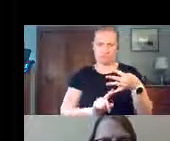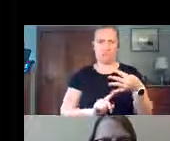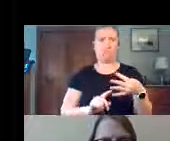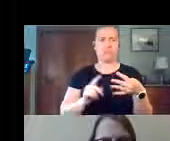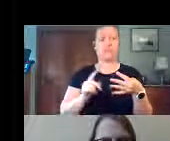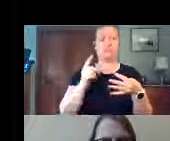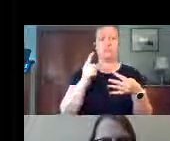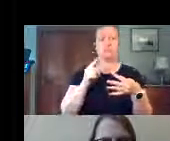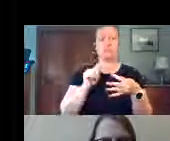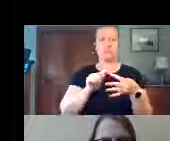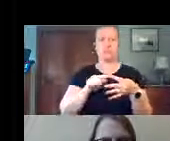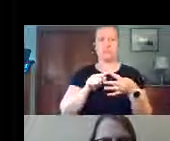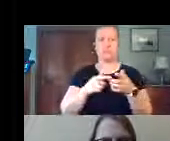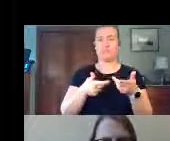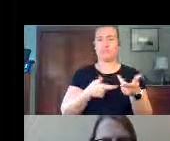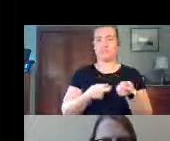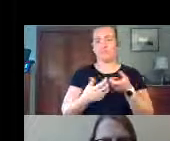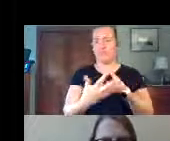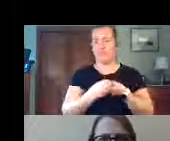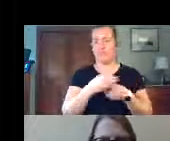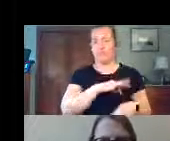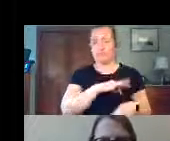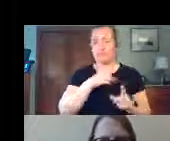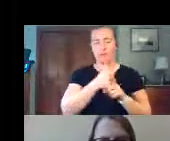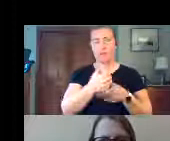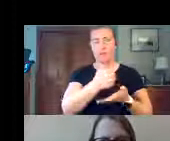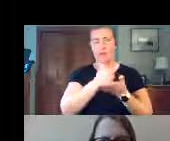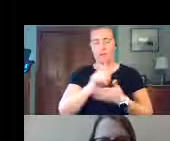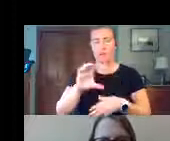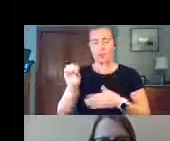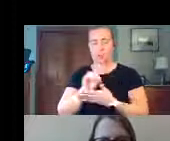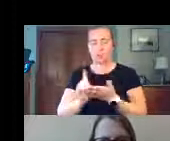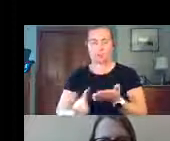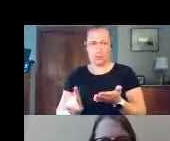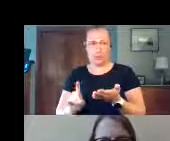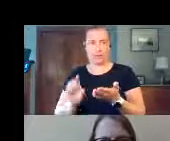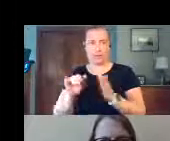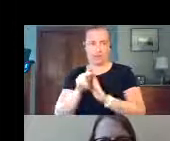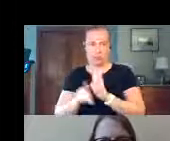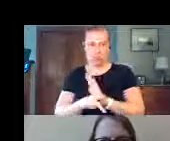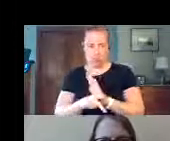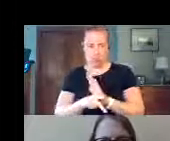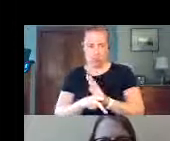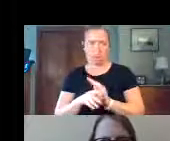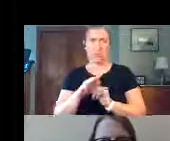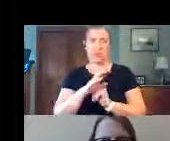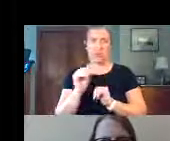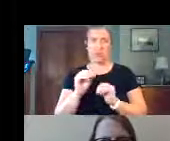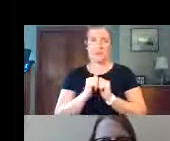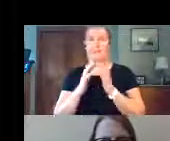co-designing the protocol and tailoring it to their needs, as well as co-designing the